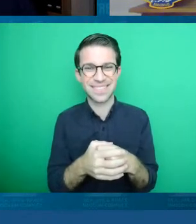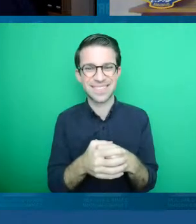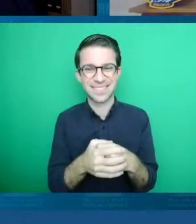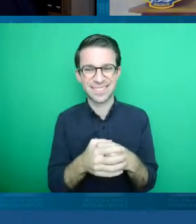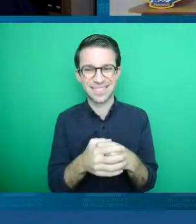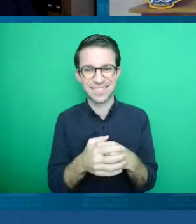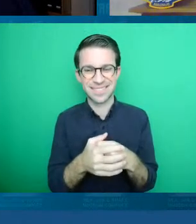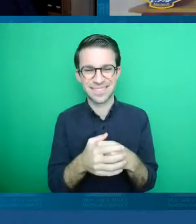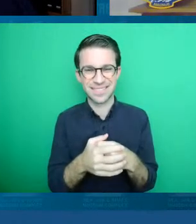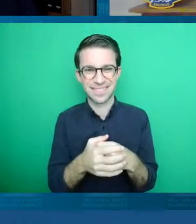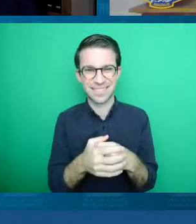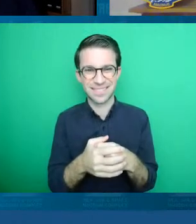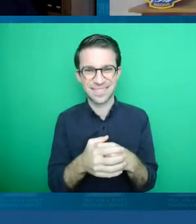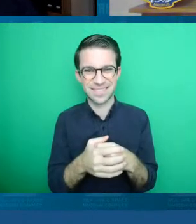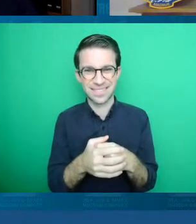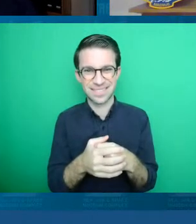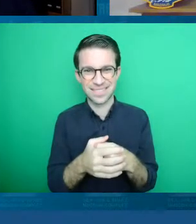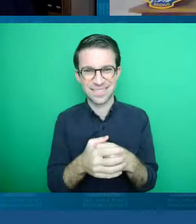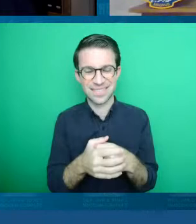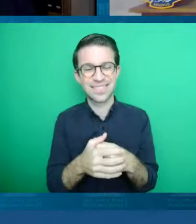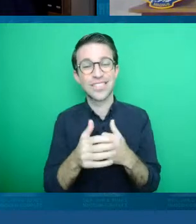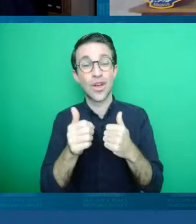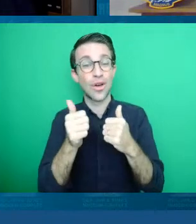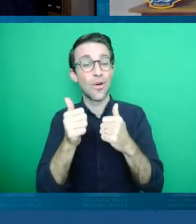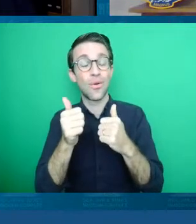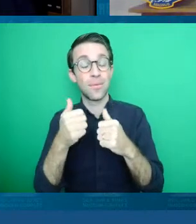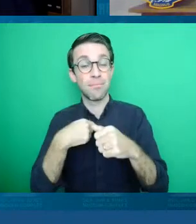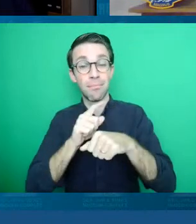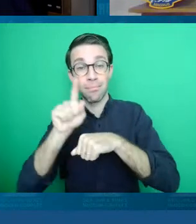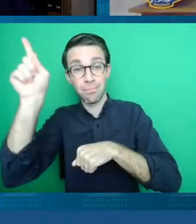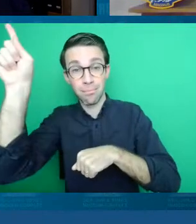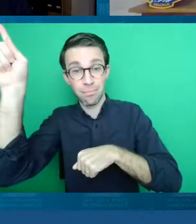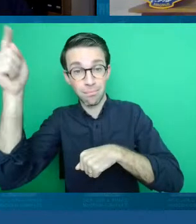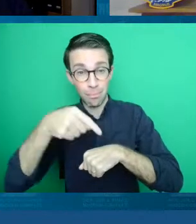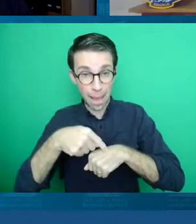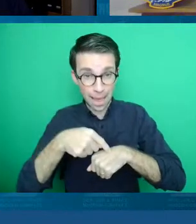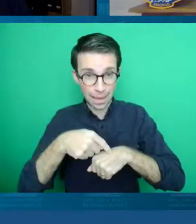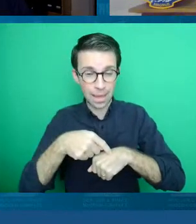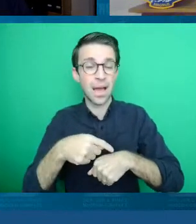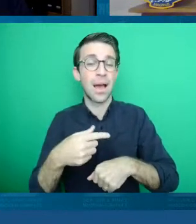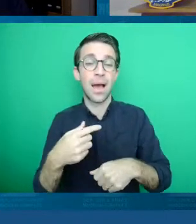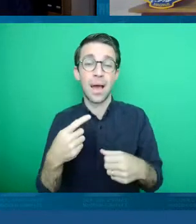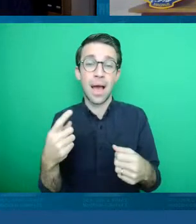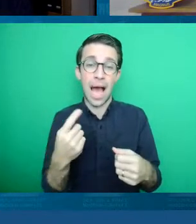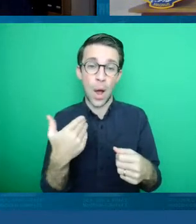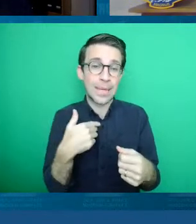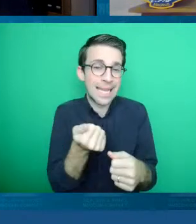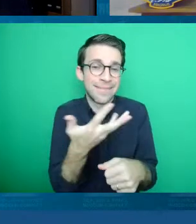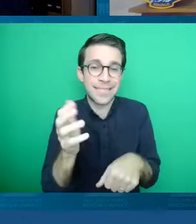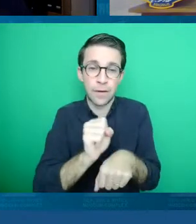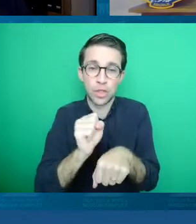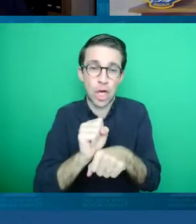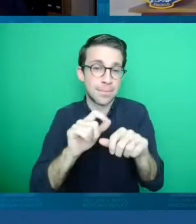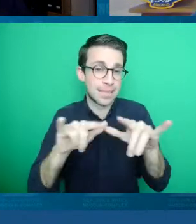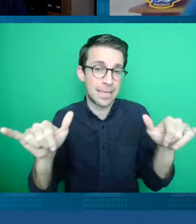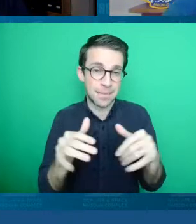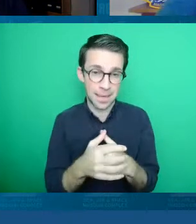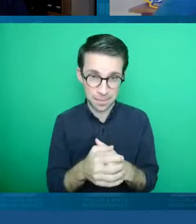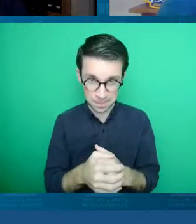time I've come back from space, I've ended up with several different jobs simultaneously. So I